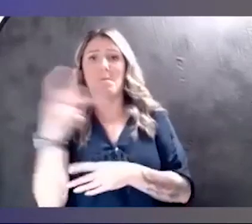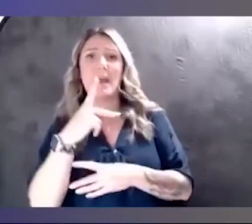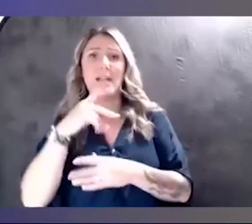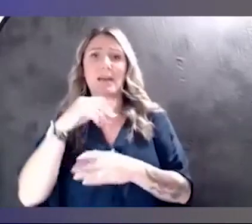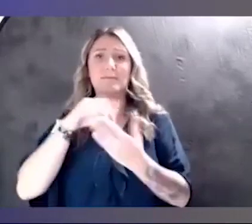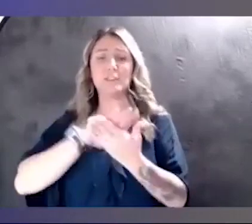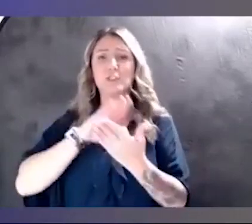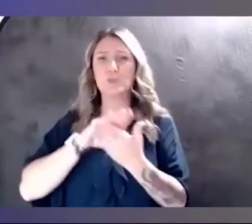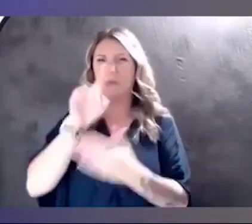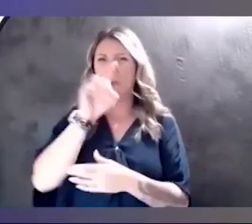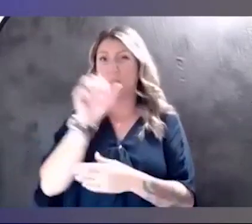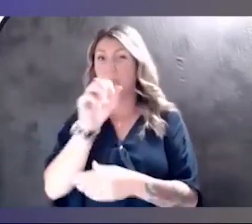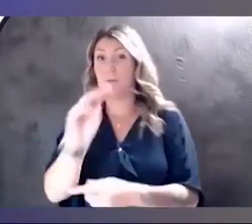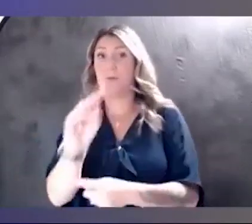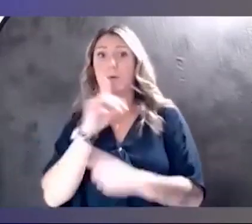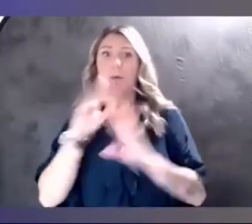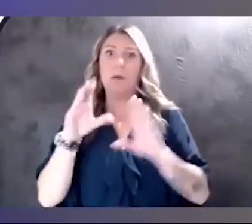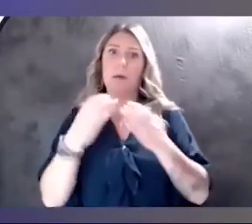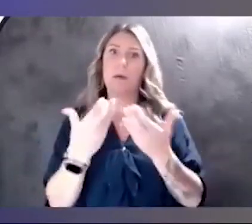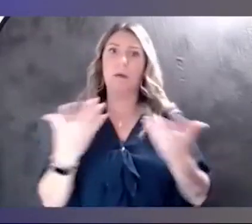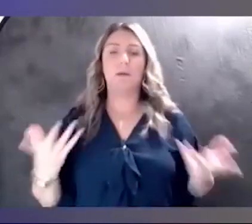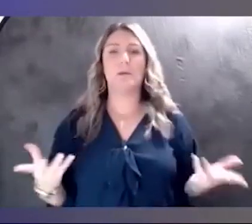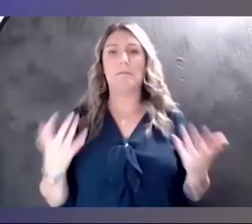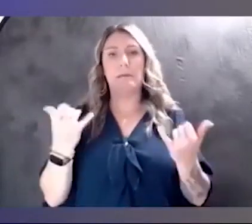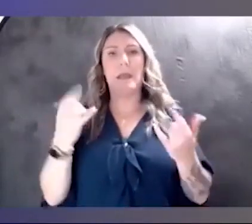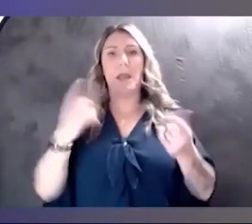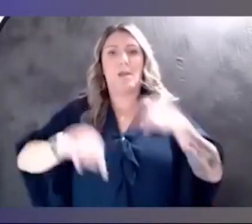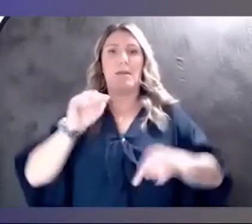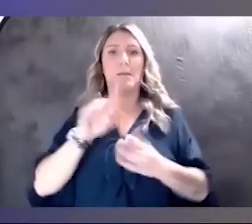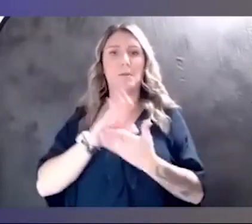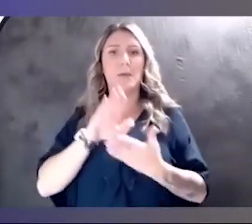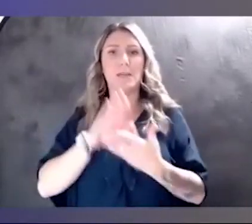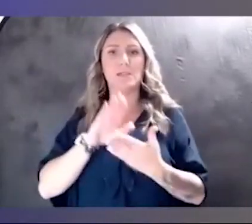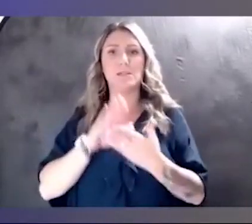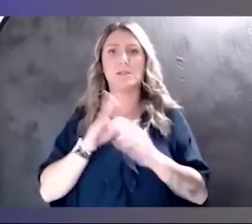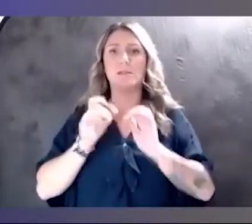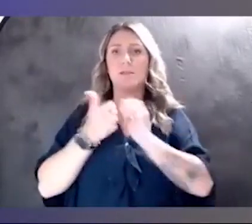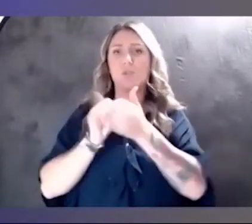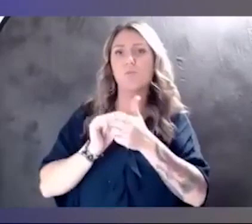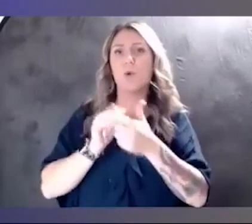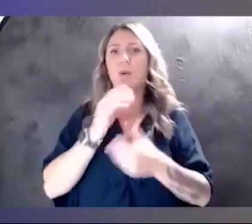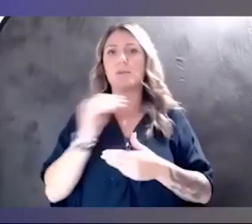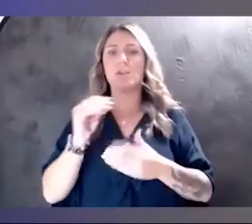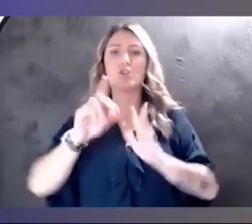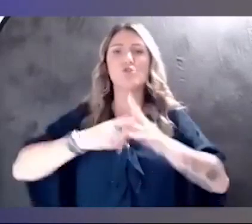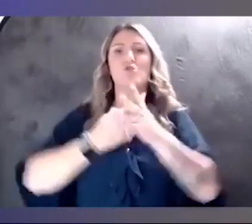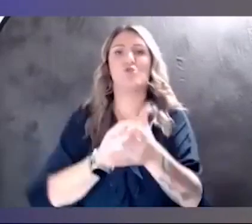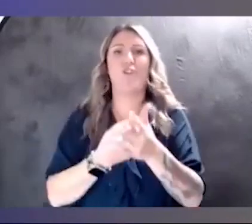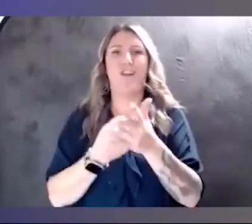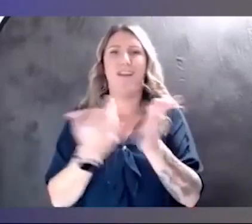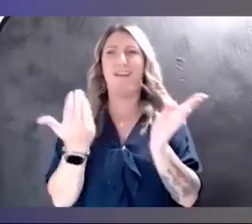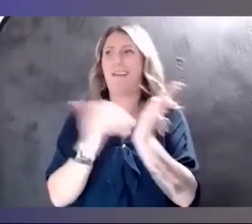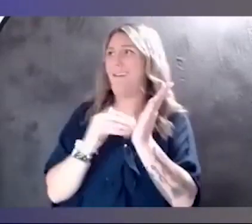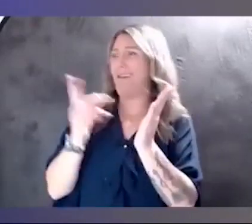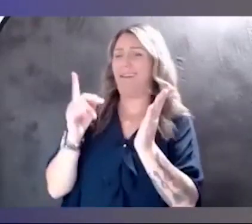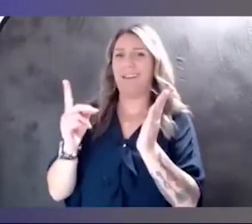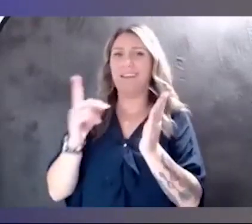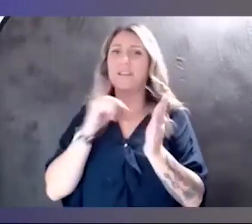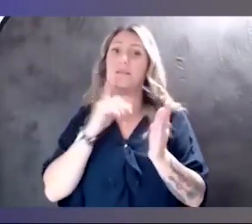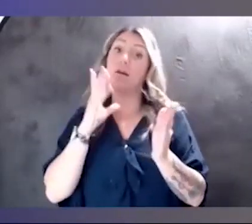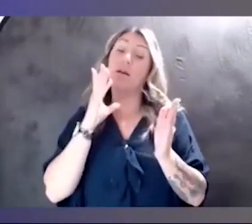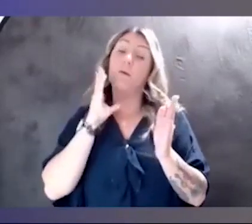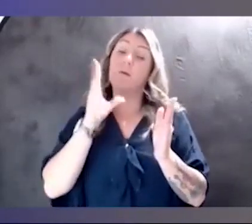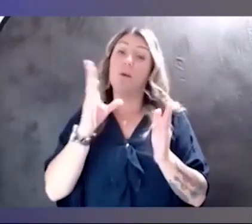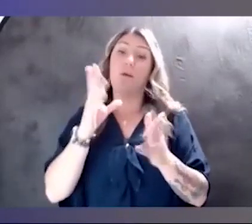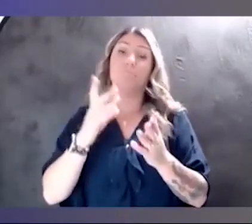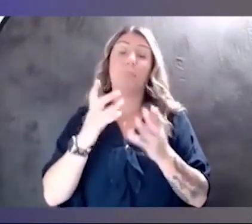everybody. And so now let's get back in school. Let's get back in sports. Let's start to turn this around. It's going to take a lot of effort on all of our parts. But thank you